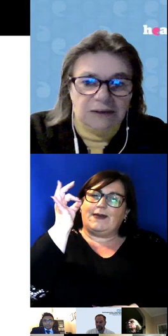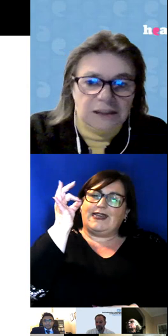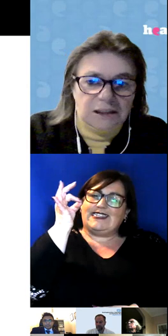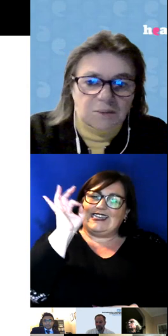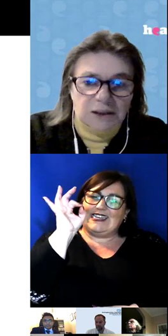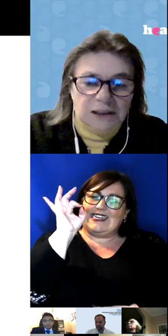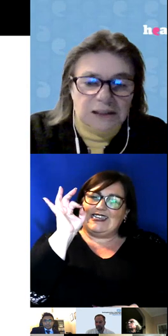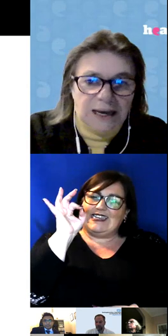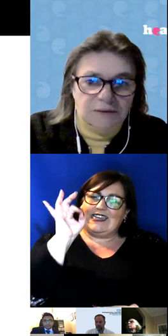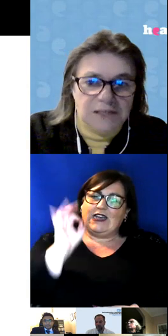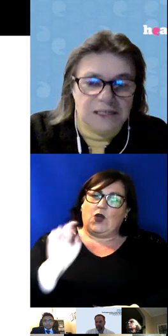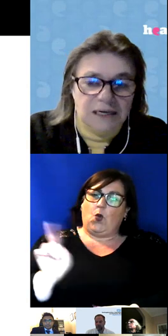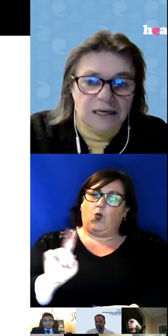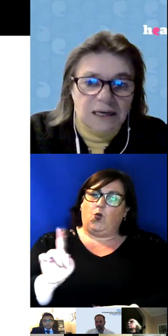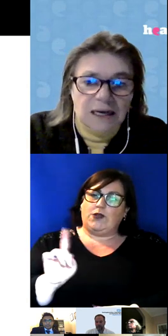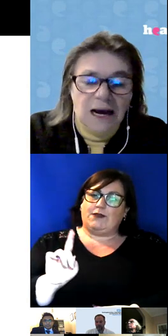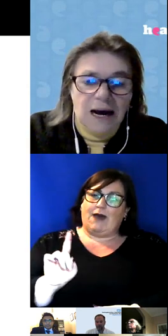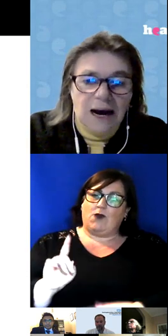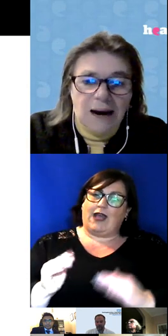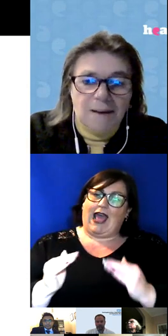increased housing demand in the county?